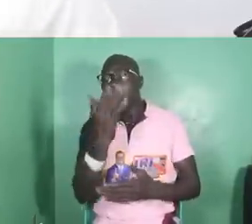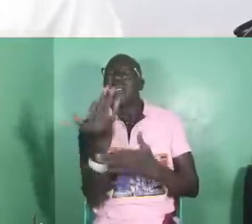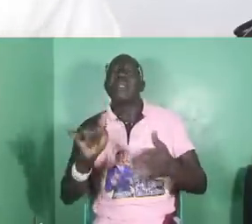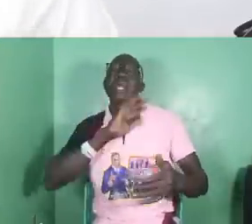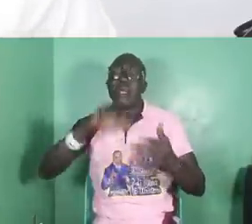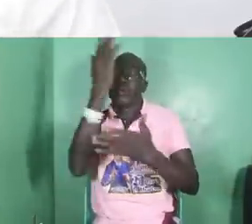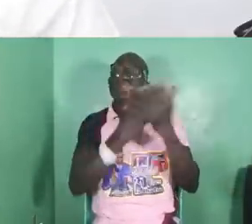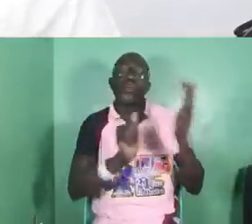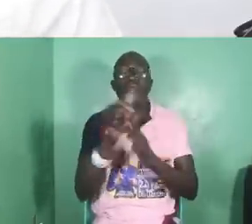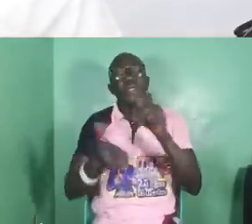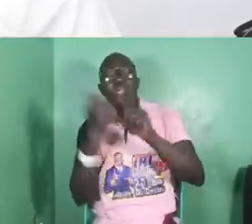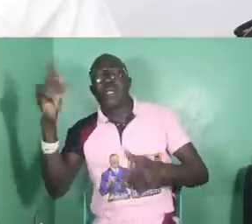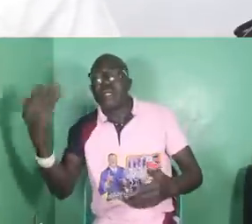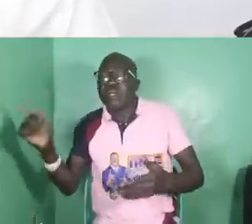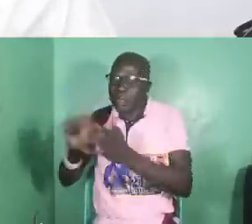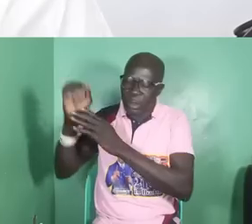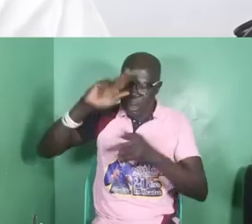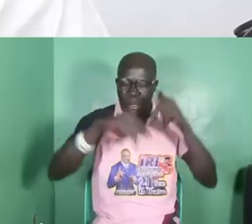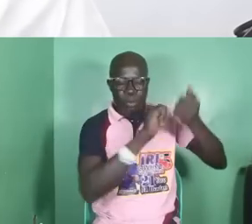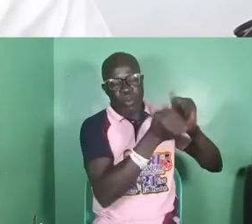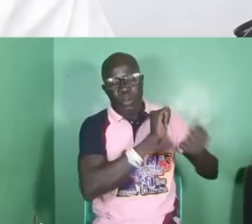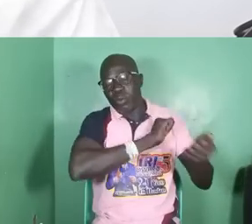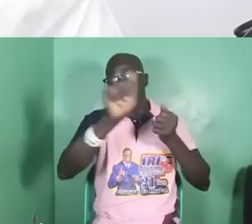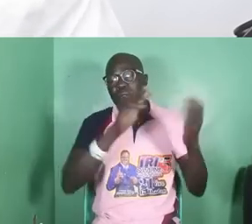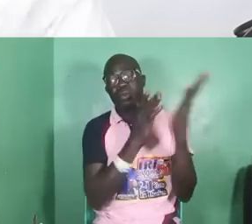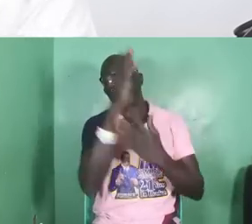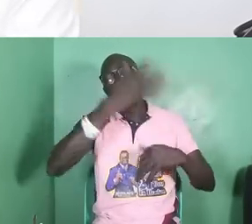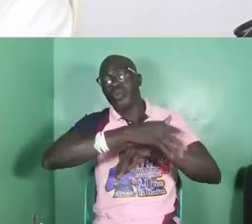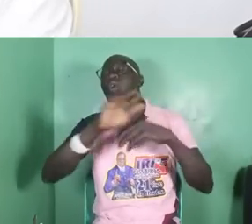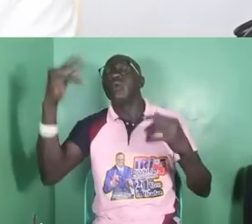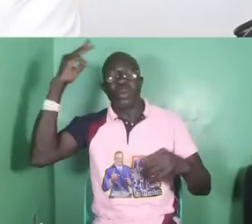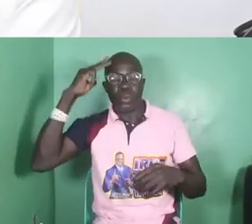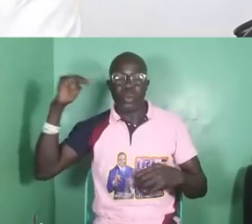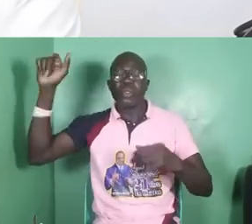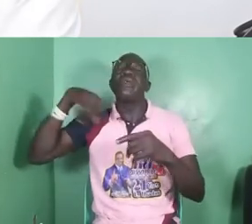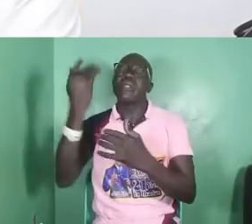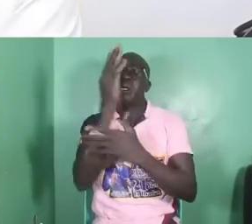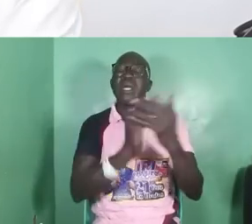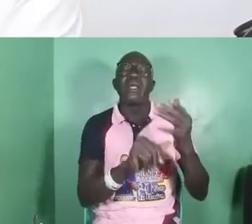There in some great persecution you are passing through. Moses said.